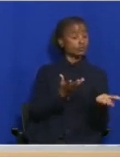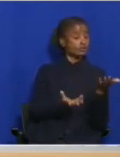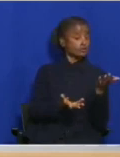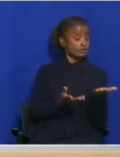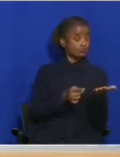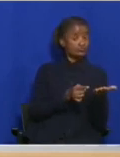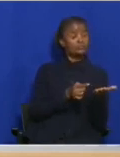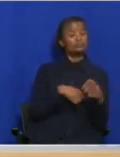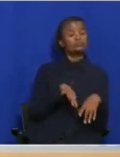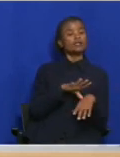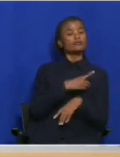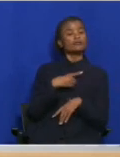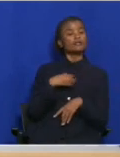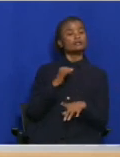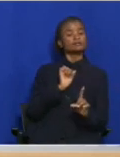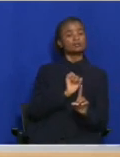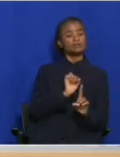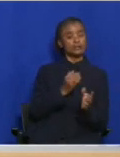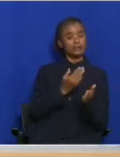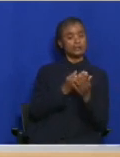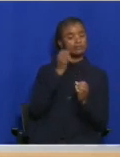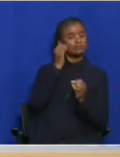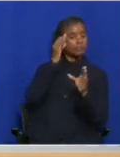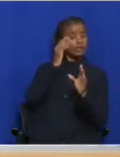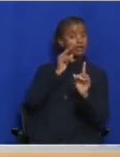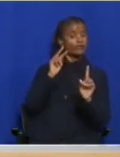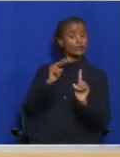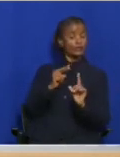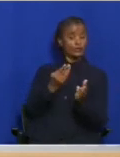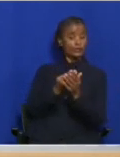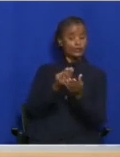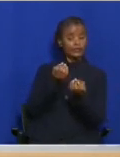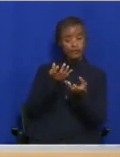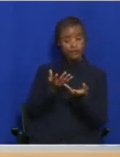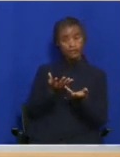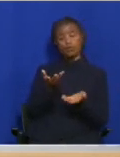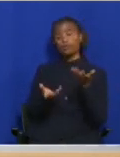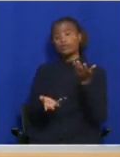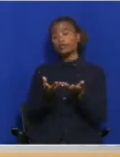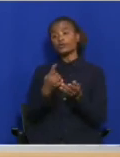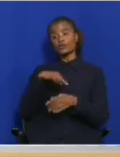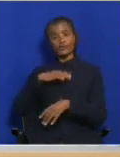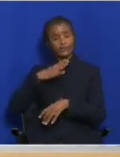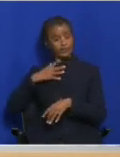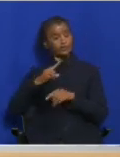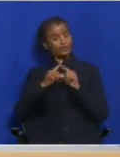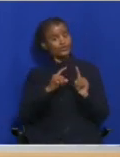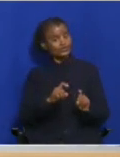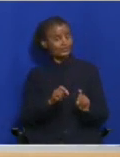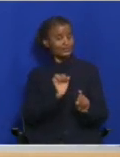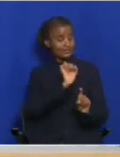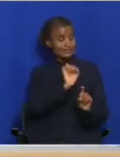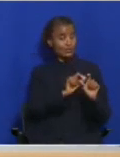of the expert view that we've tendered. We might want to cross-examine their own expert. So that what I'm saying is